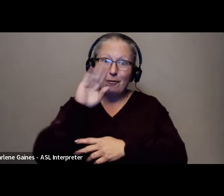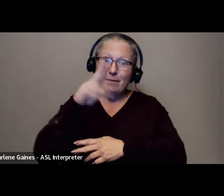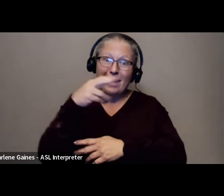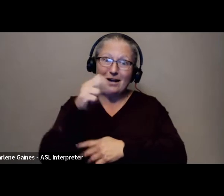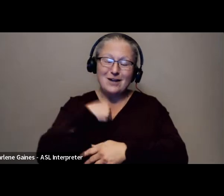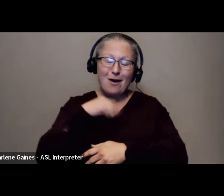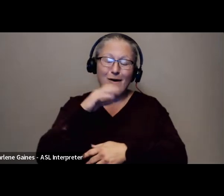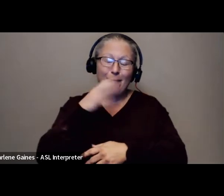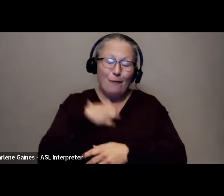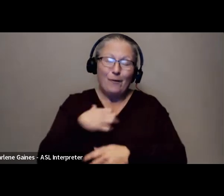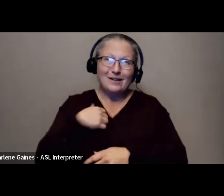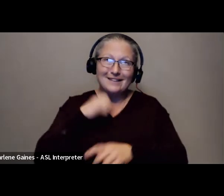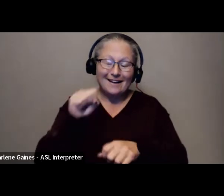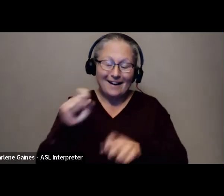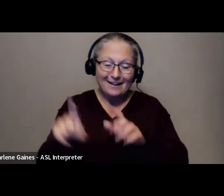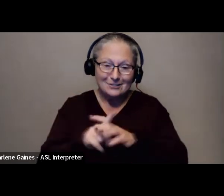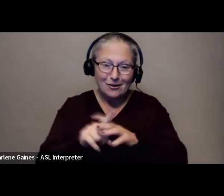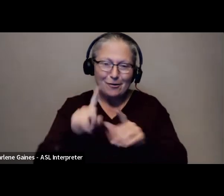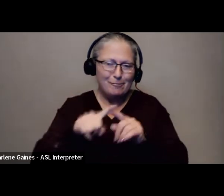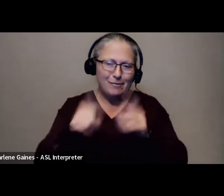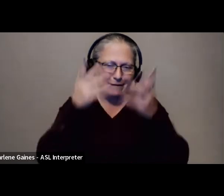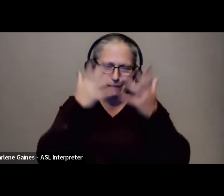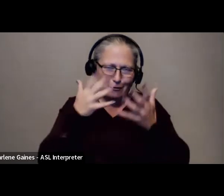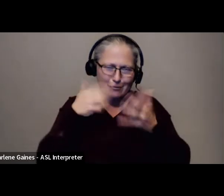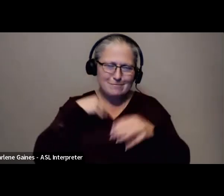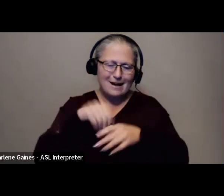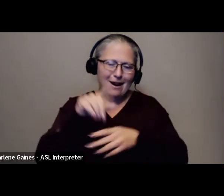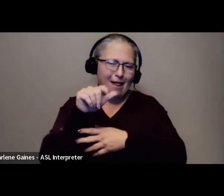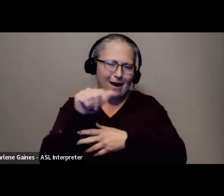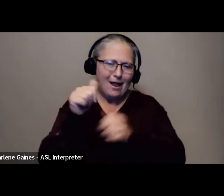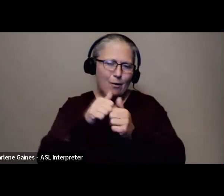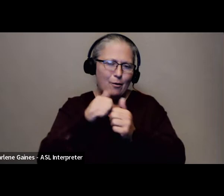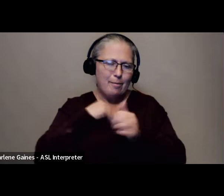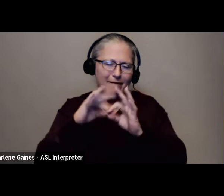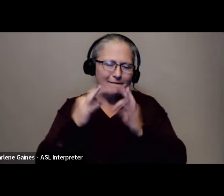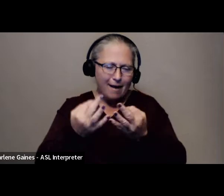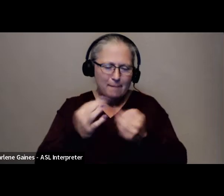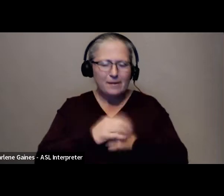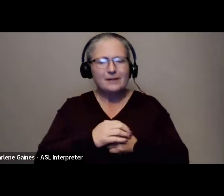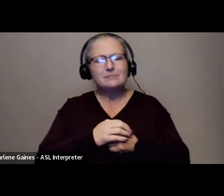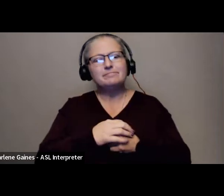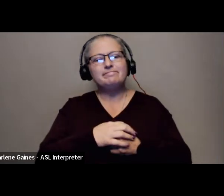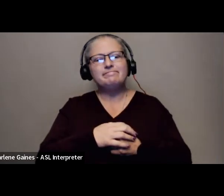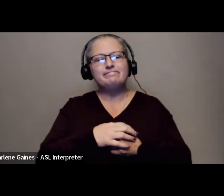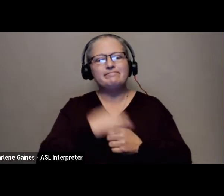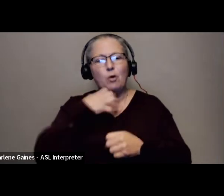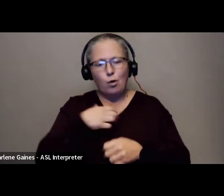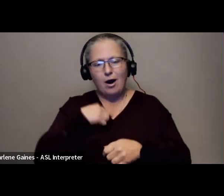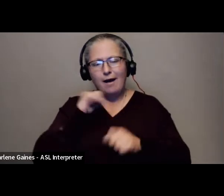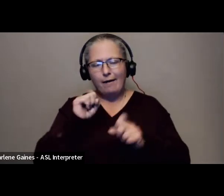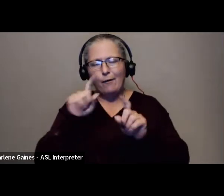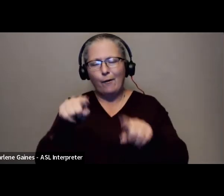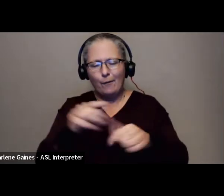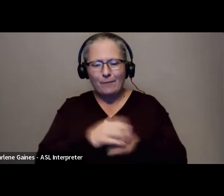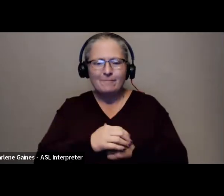too. Unfortunately, again, I was in Los Angeles with my family, and I wish I could have been there.